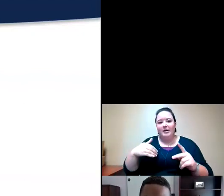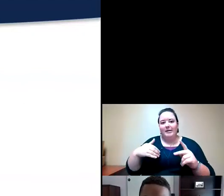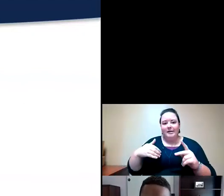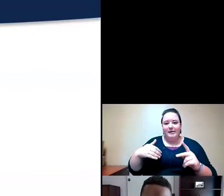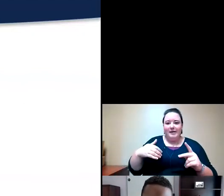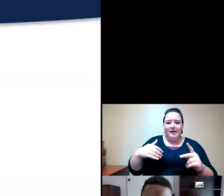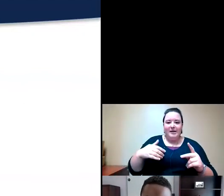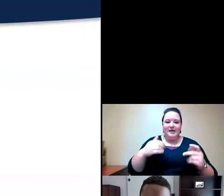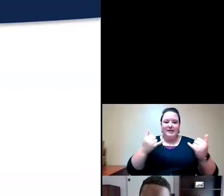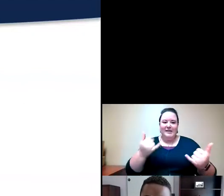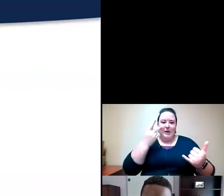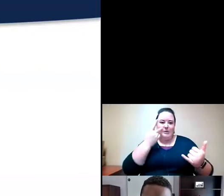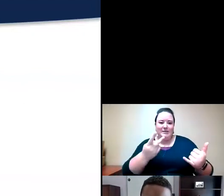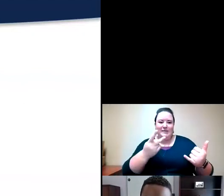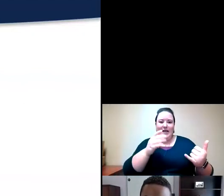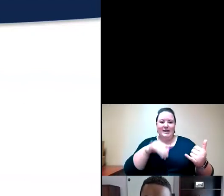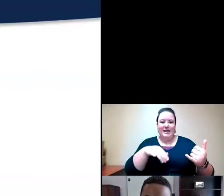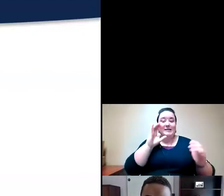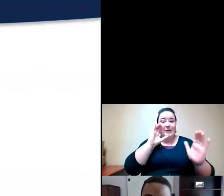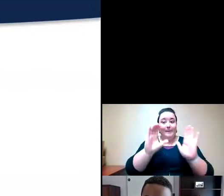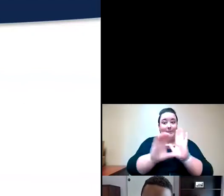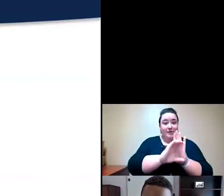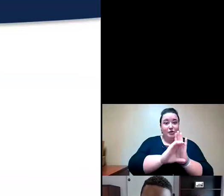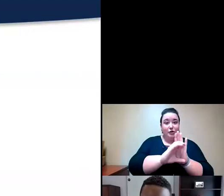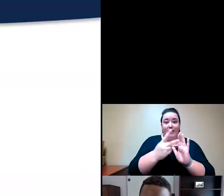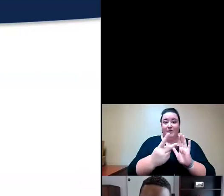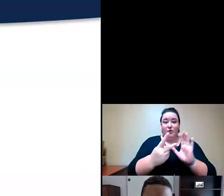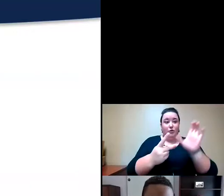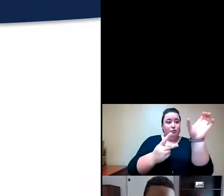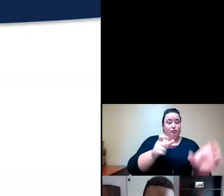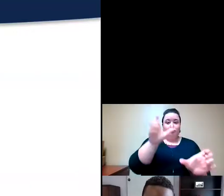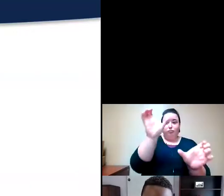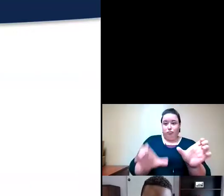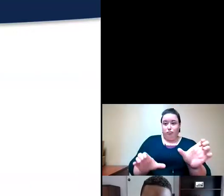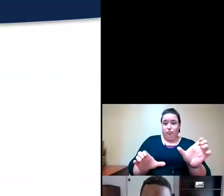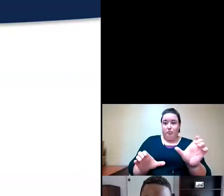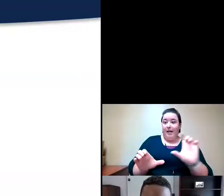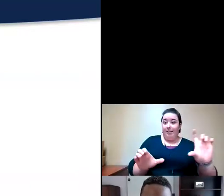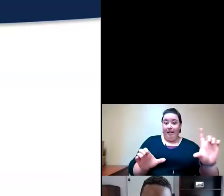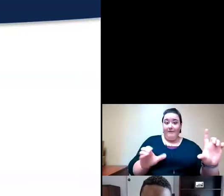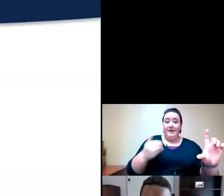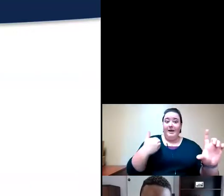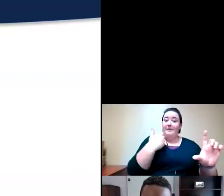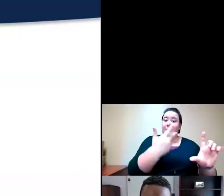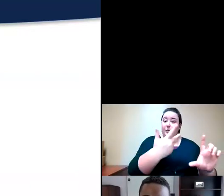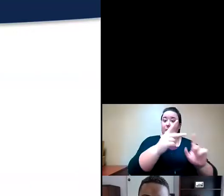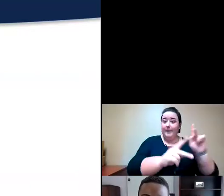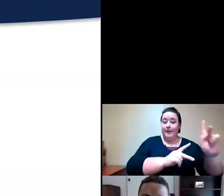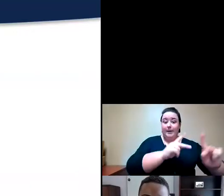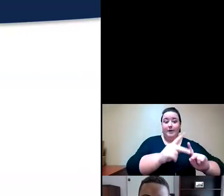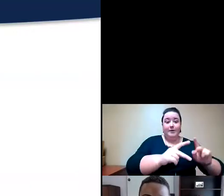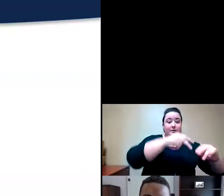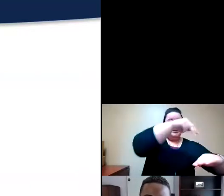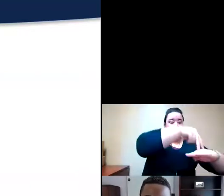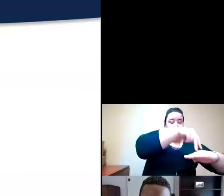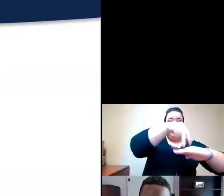what we're looking at here is there is an image that has two halves. On the left half, there are three individuals that are each standing